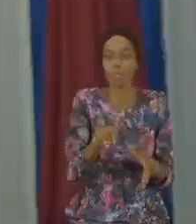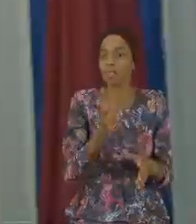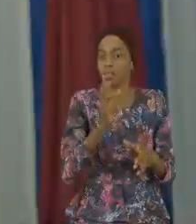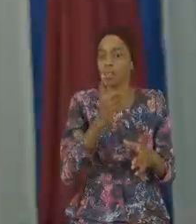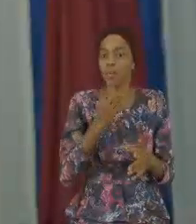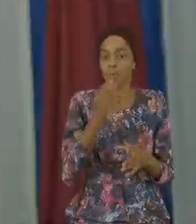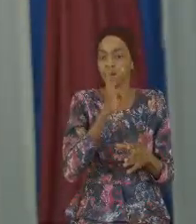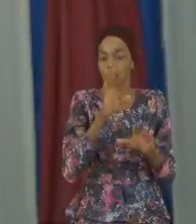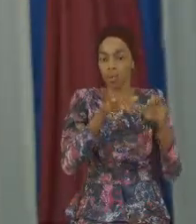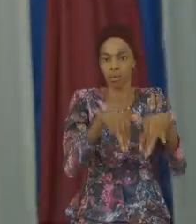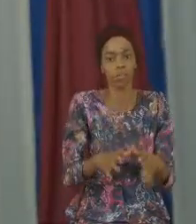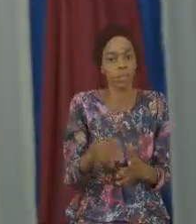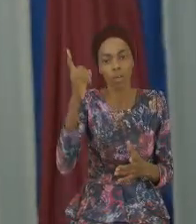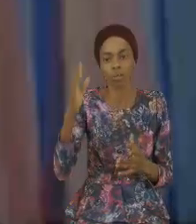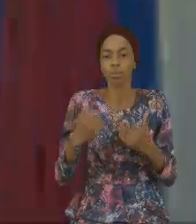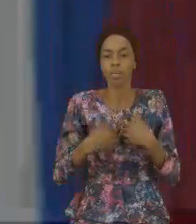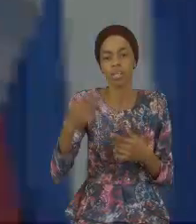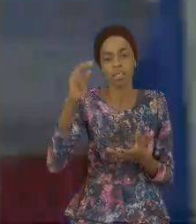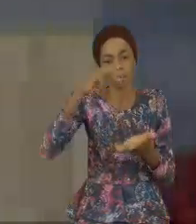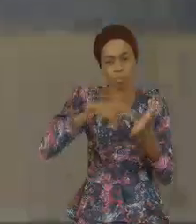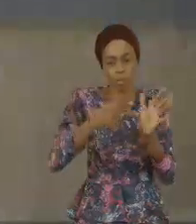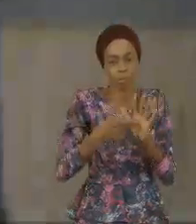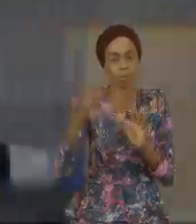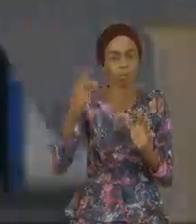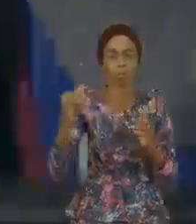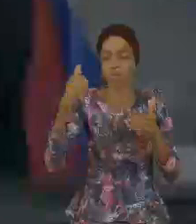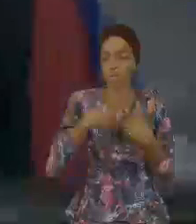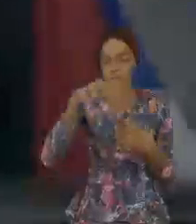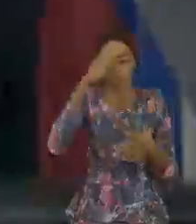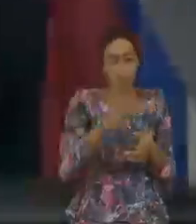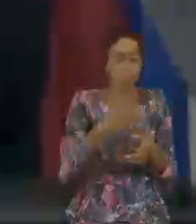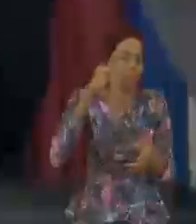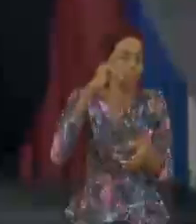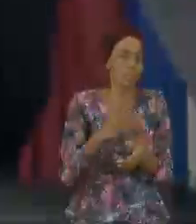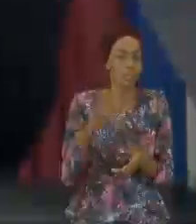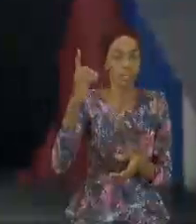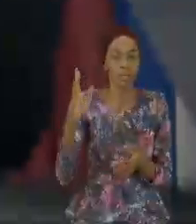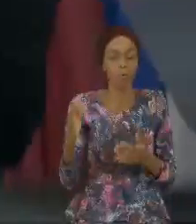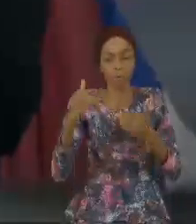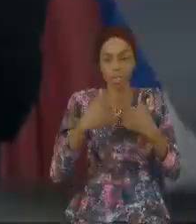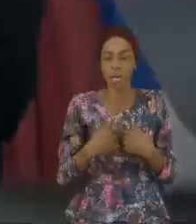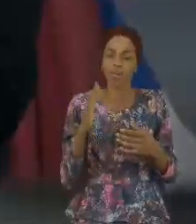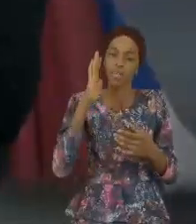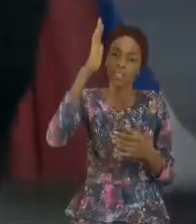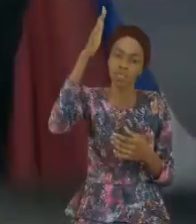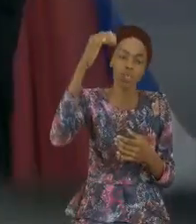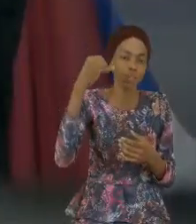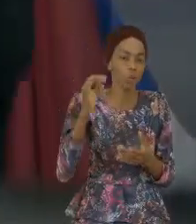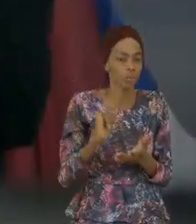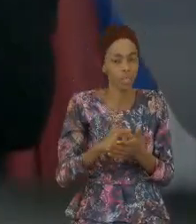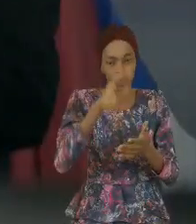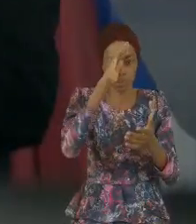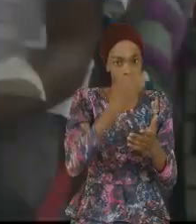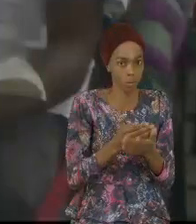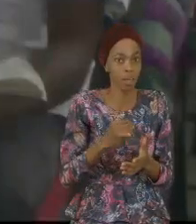has a woman, he has a son, he has a daughter. And God has the destiny for that son. I'm